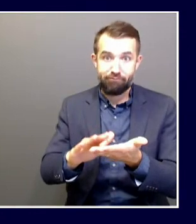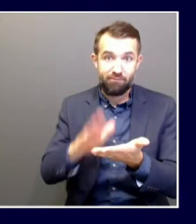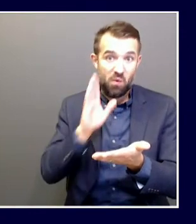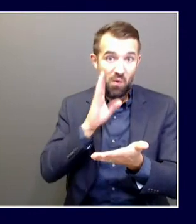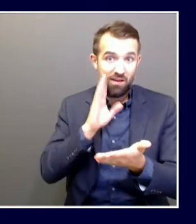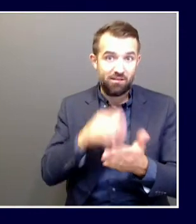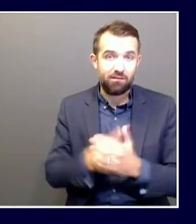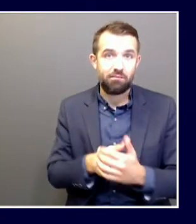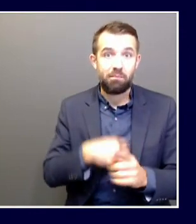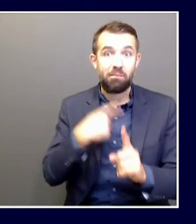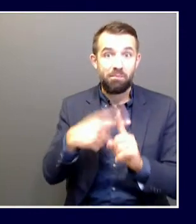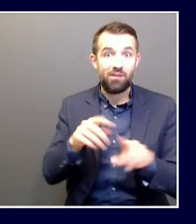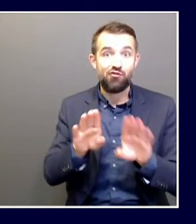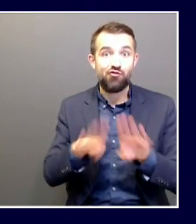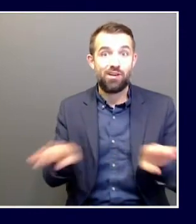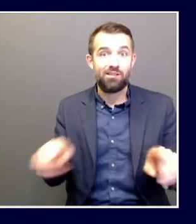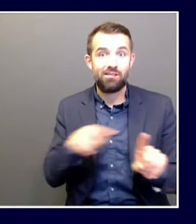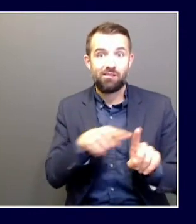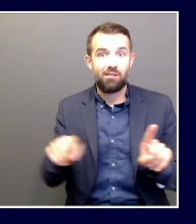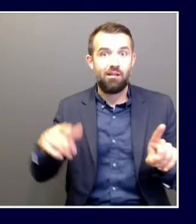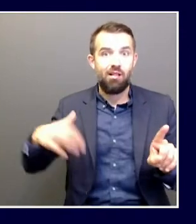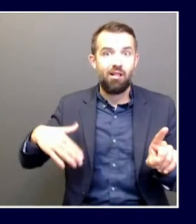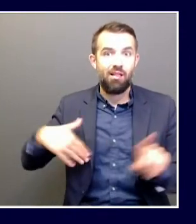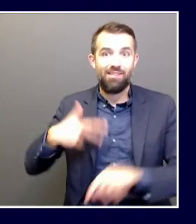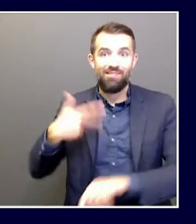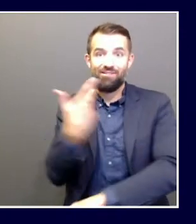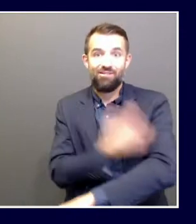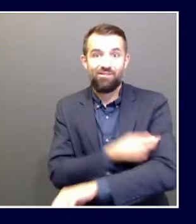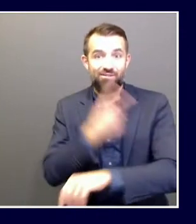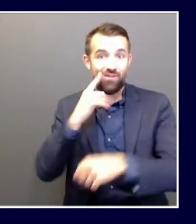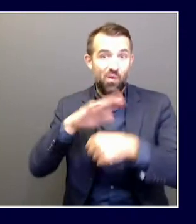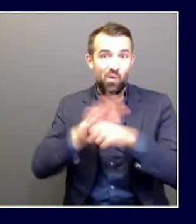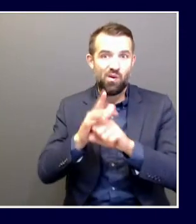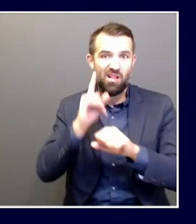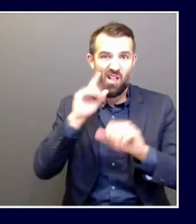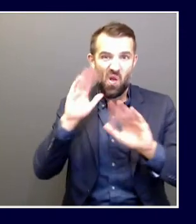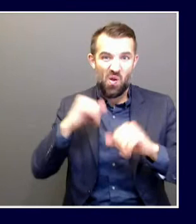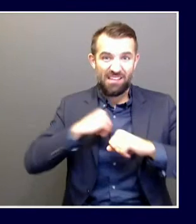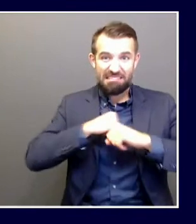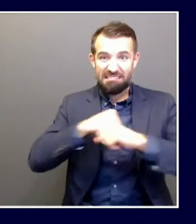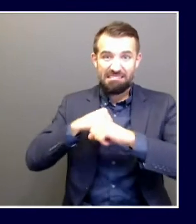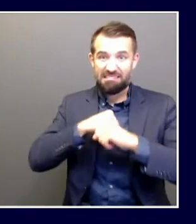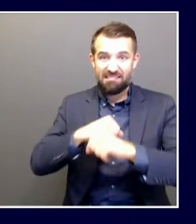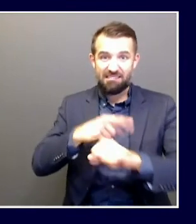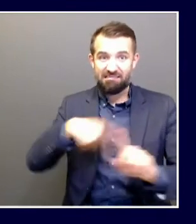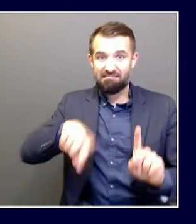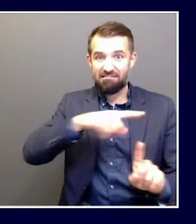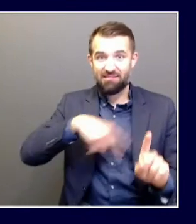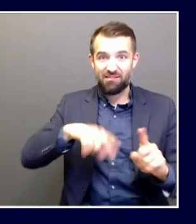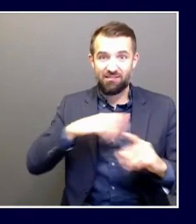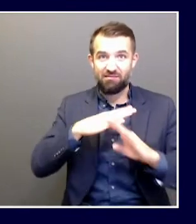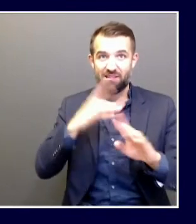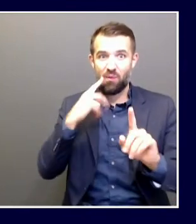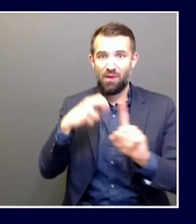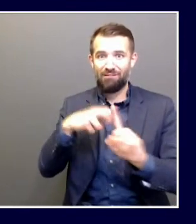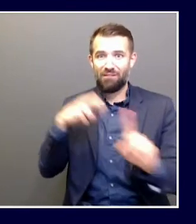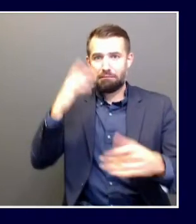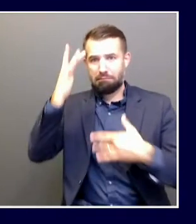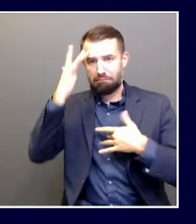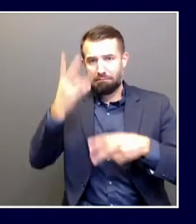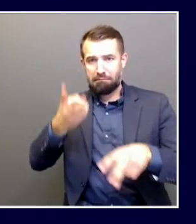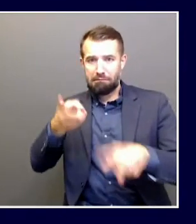yet authorized to get a vaccine, will prevent the flu as well as COVID-19. So we do encourage people to keep it up.